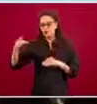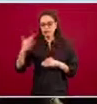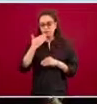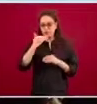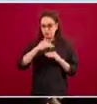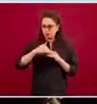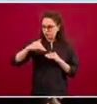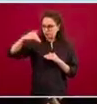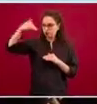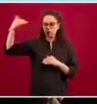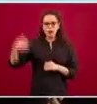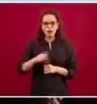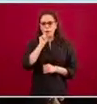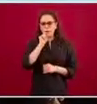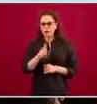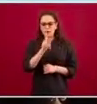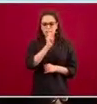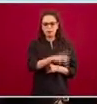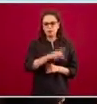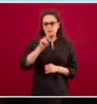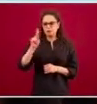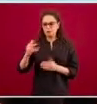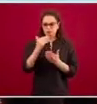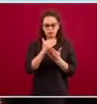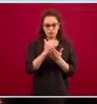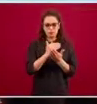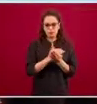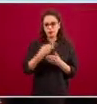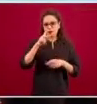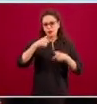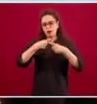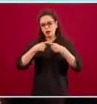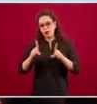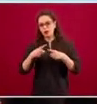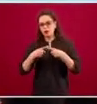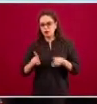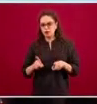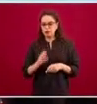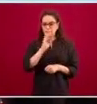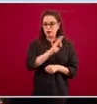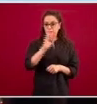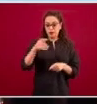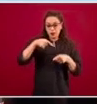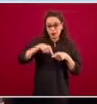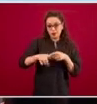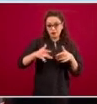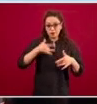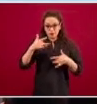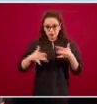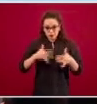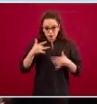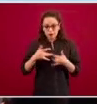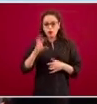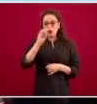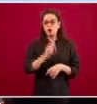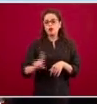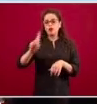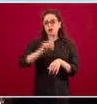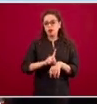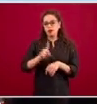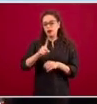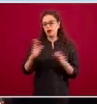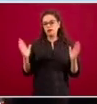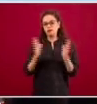This is the same data, but they are two different ways of representing it. The first one was the date